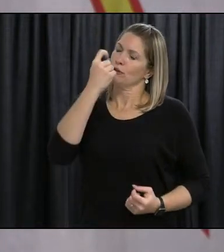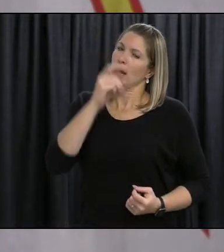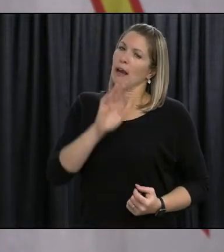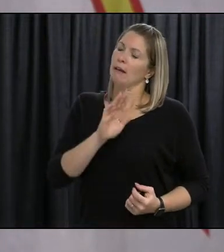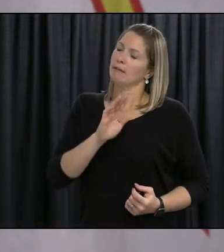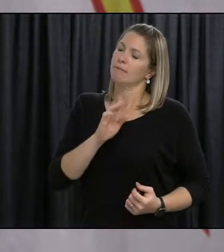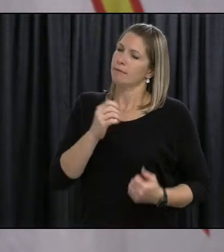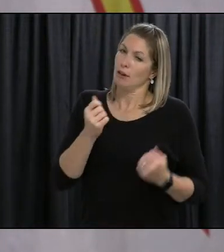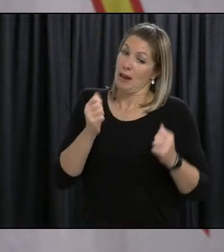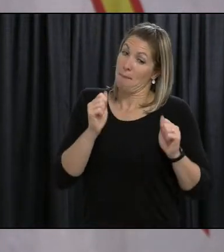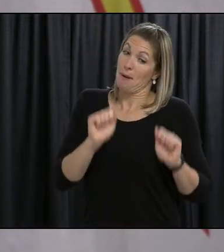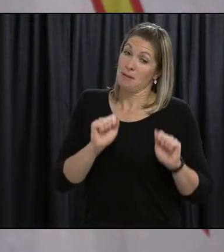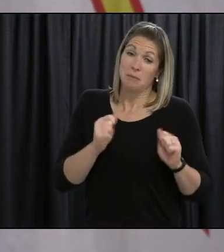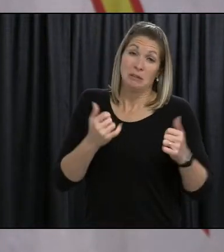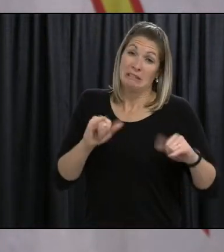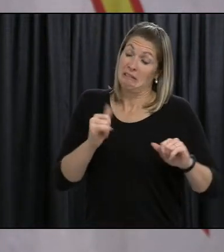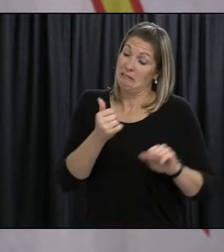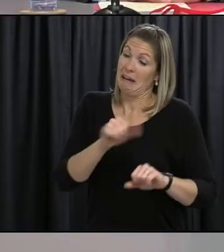have to remember that.